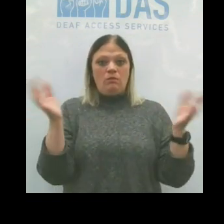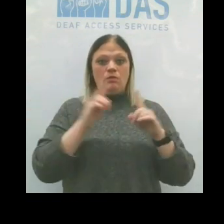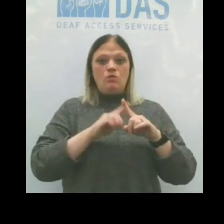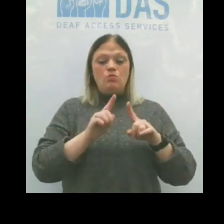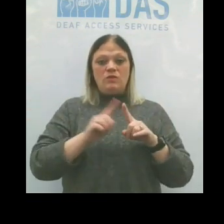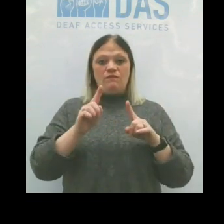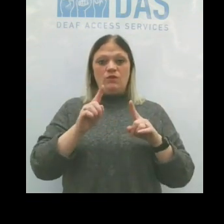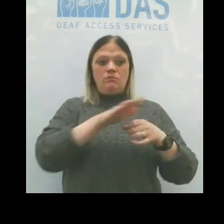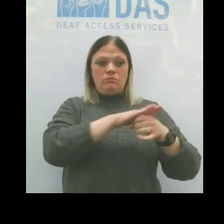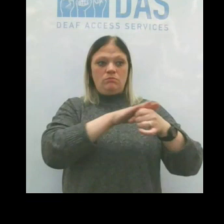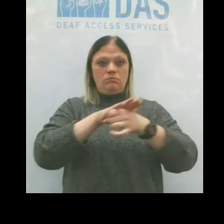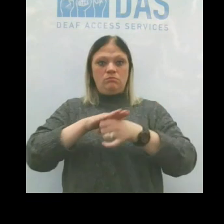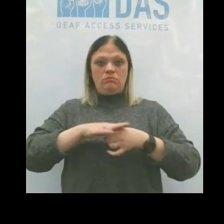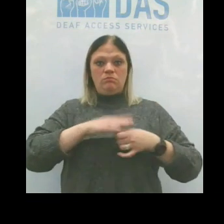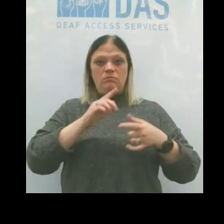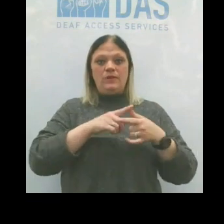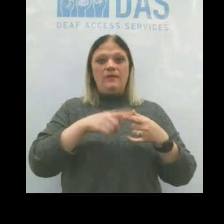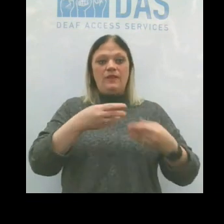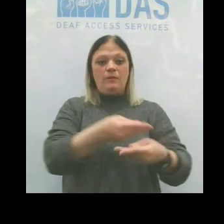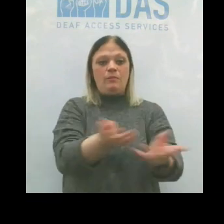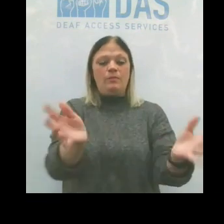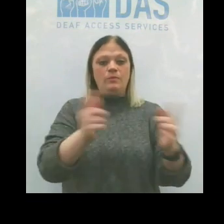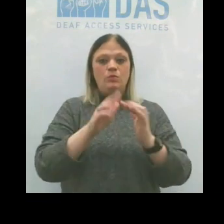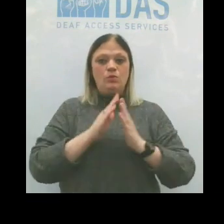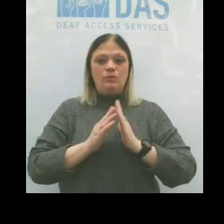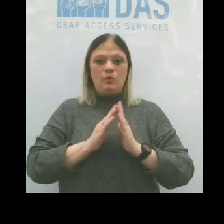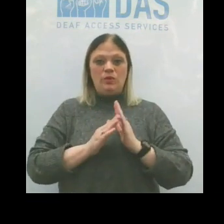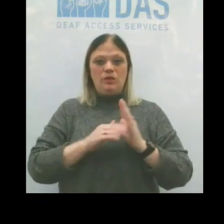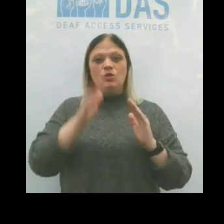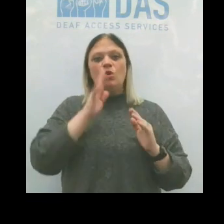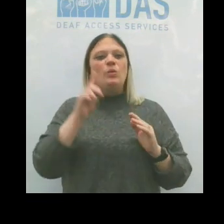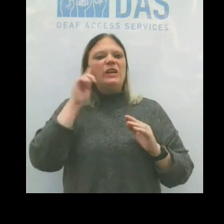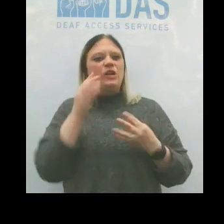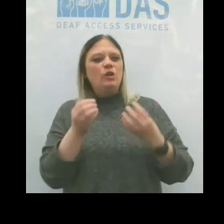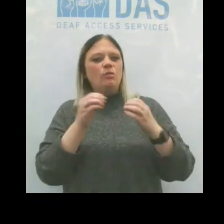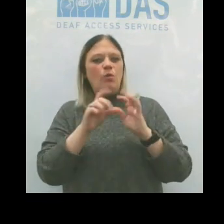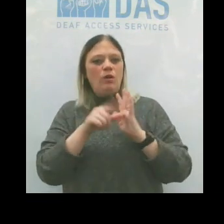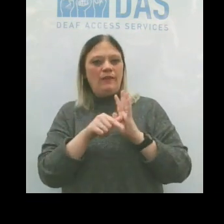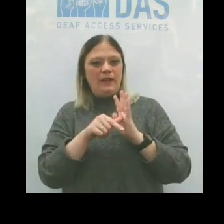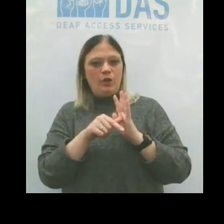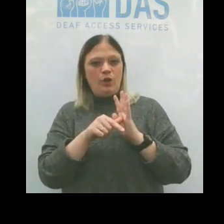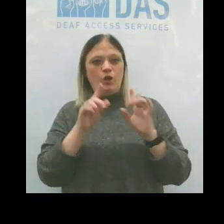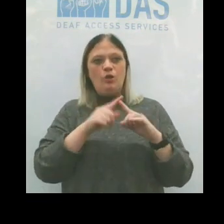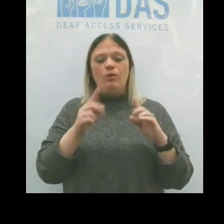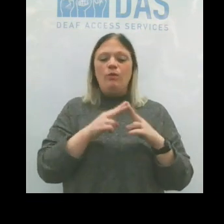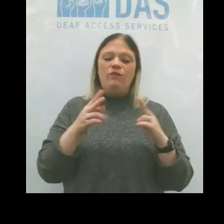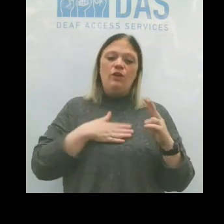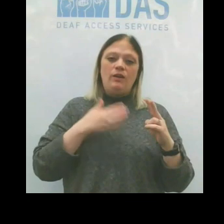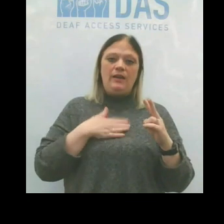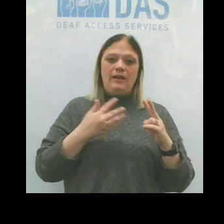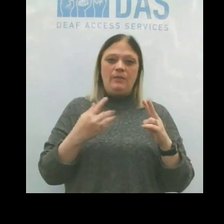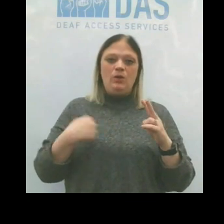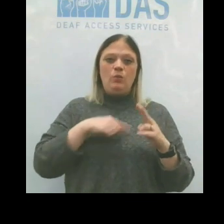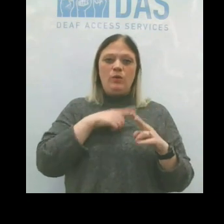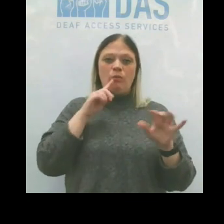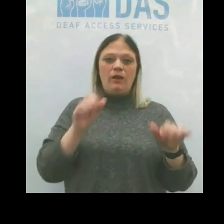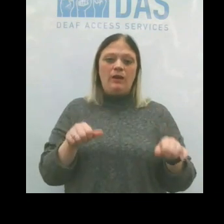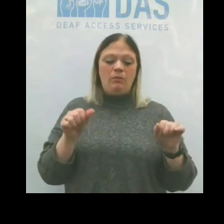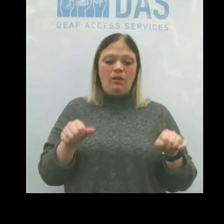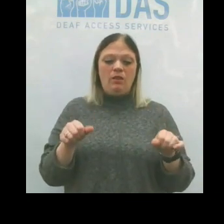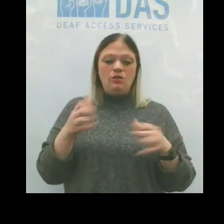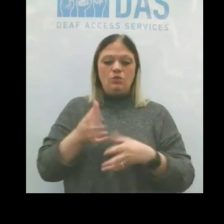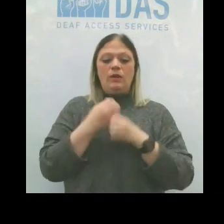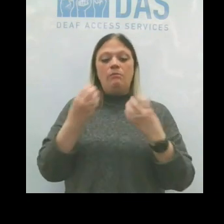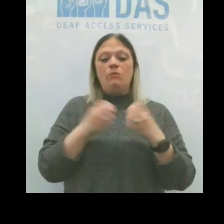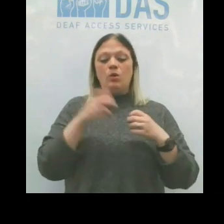municipalities, and they'll be distributing out greater to the community. So you'll be hearing more about that later, but we're very glad we were able to get